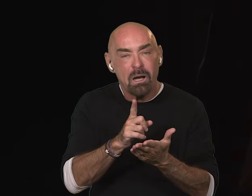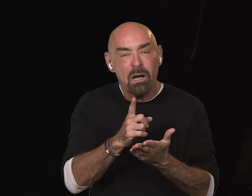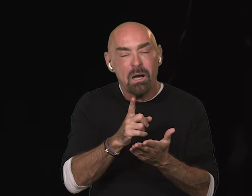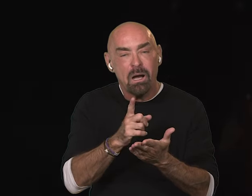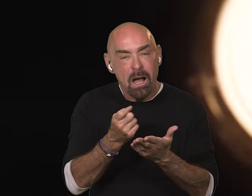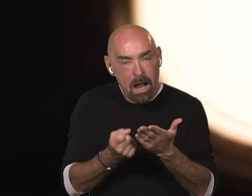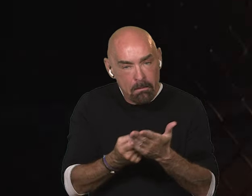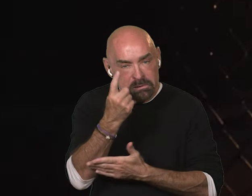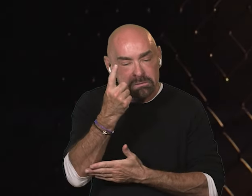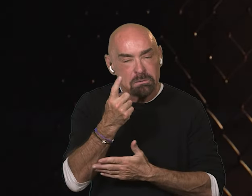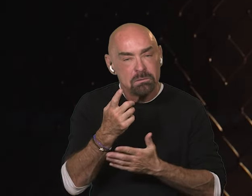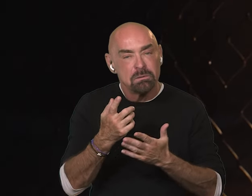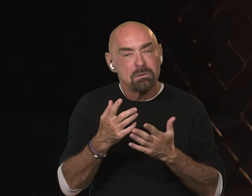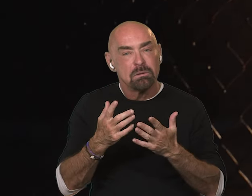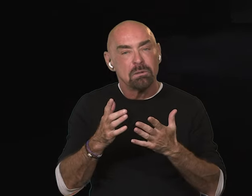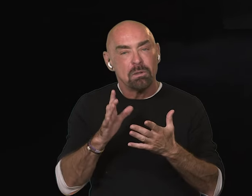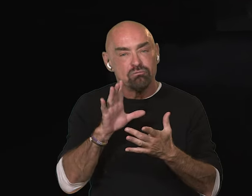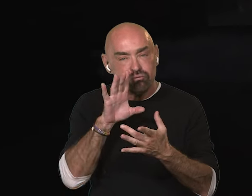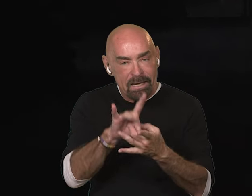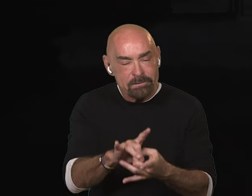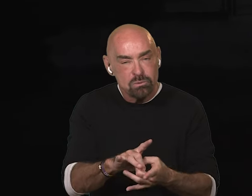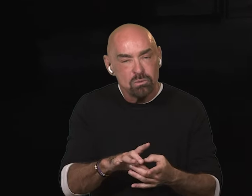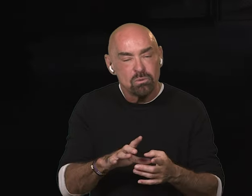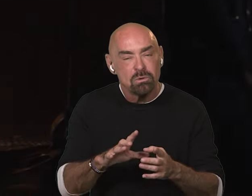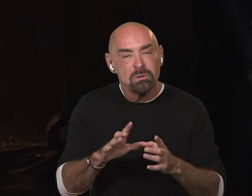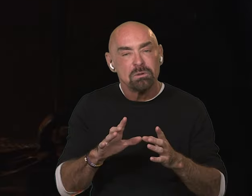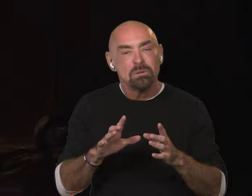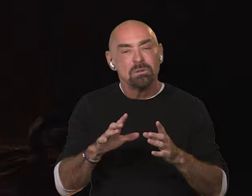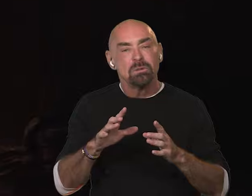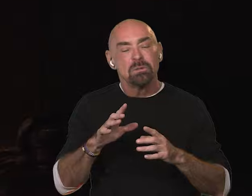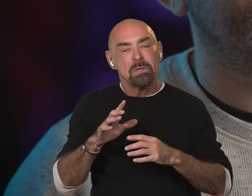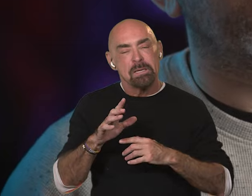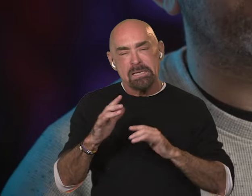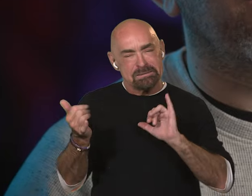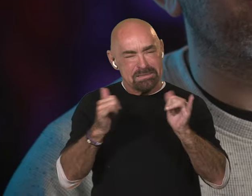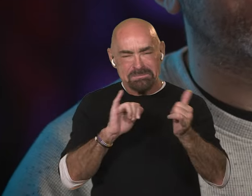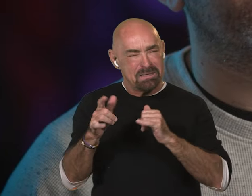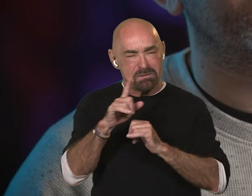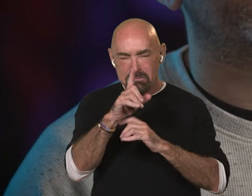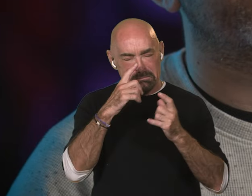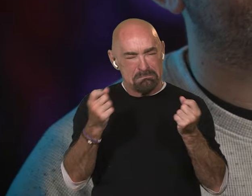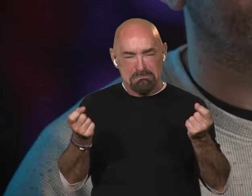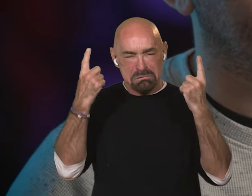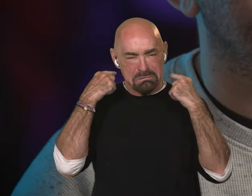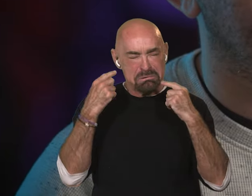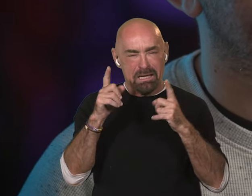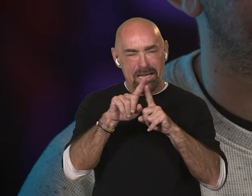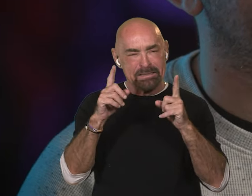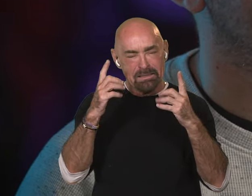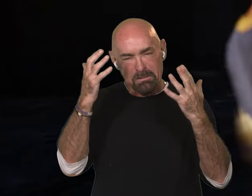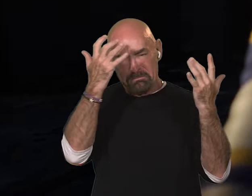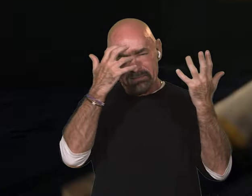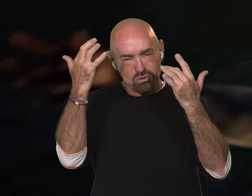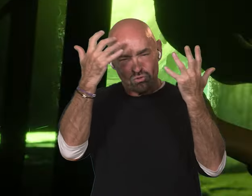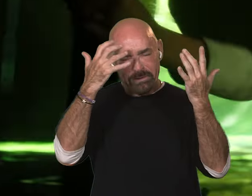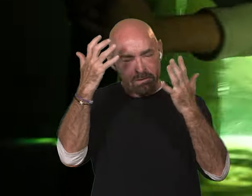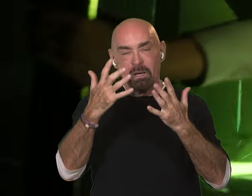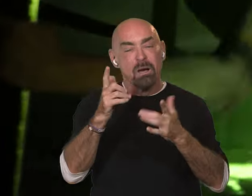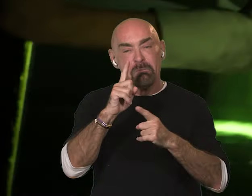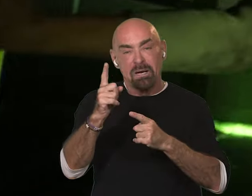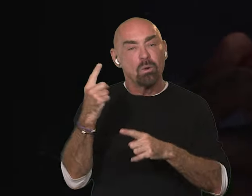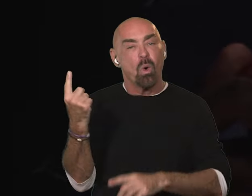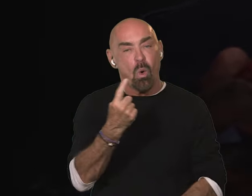that you can understand, relate to. At the same time, part of it you don't understand and it creates a mystery. We're